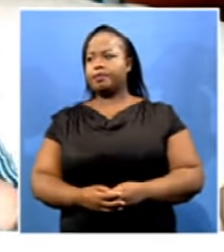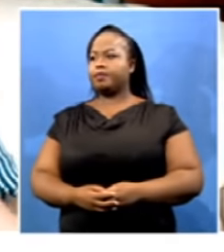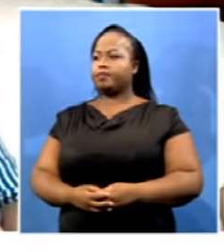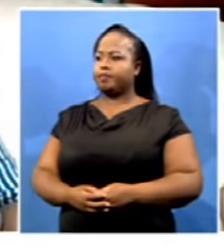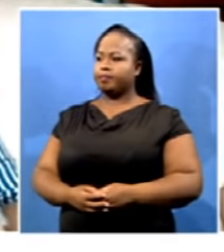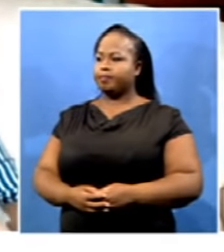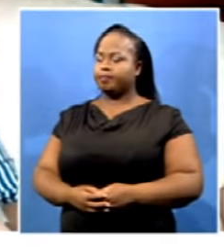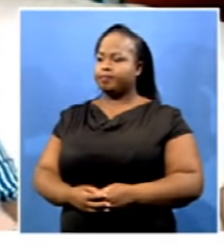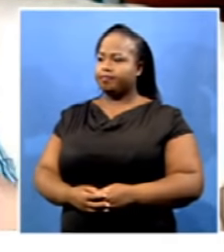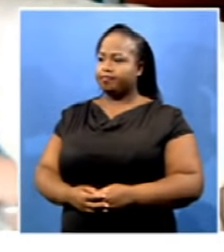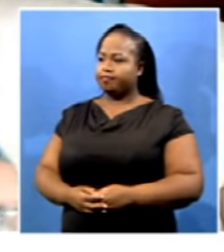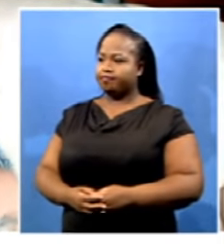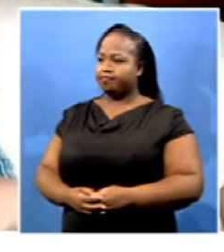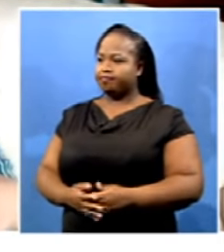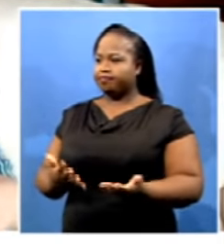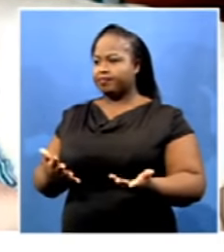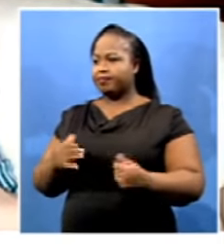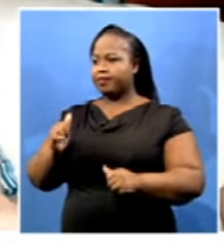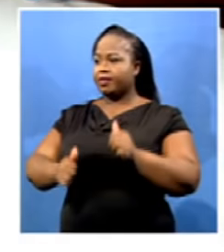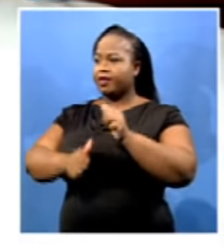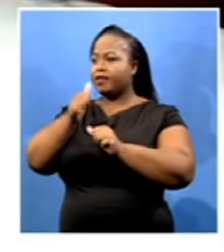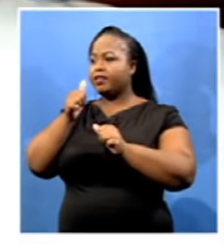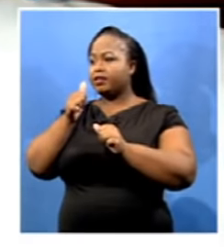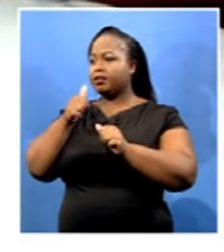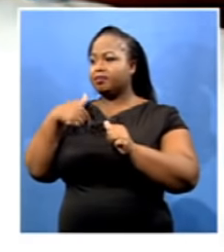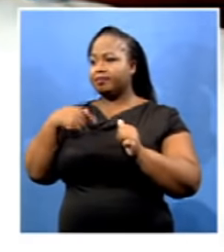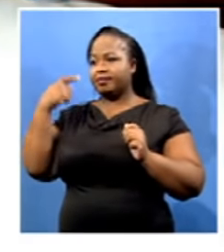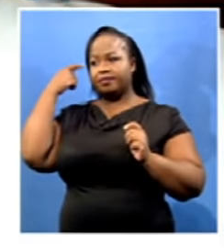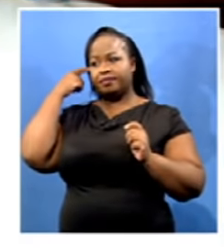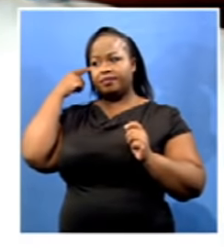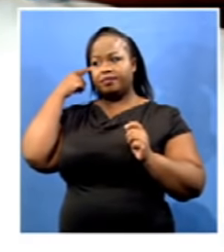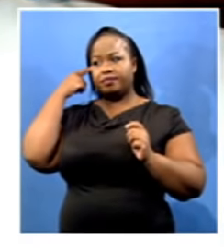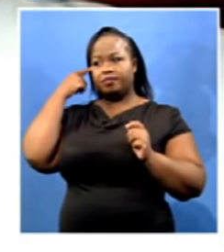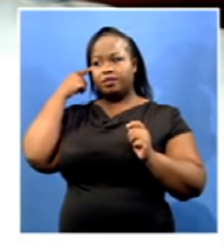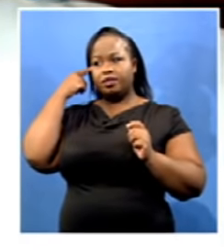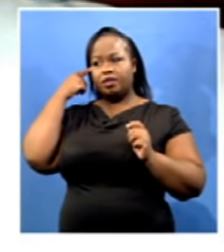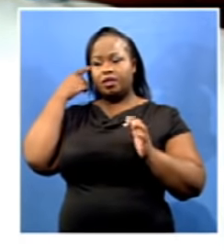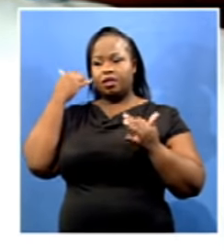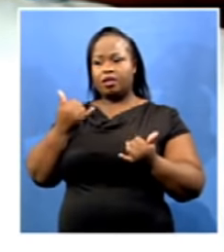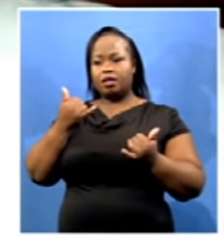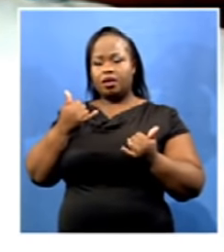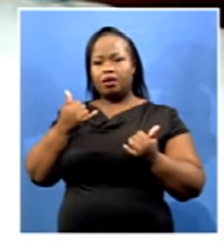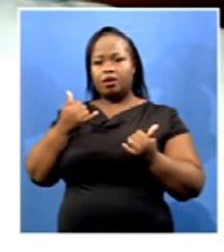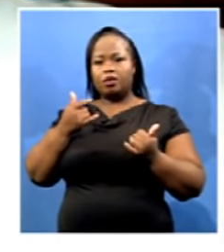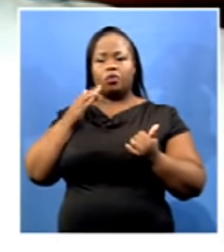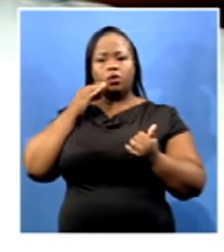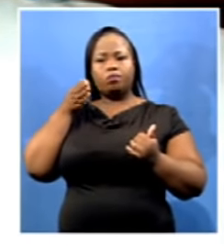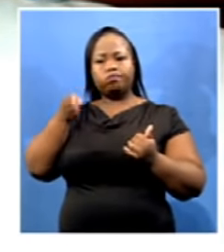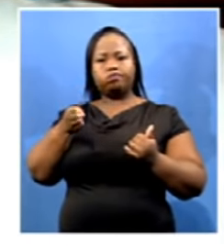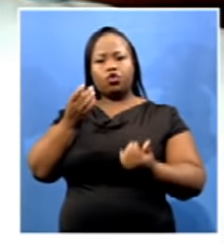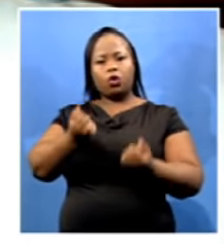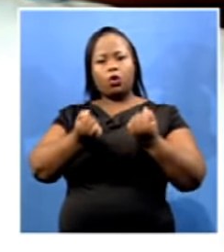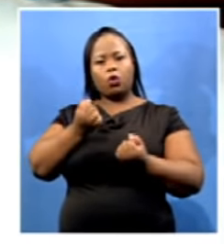Well, Leanne, first of all, I think that the parole hearing that we attended on the 24th